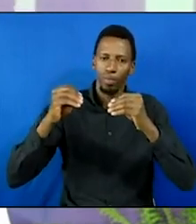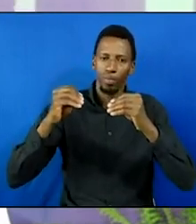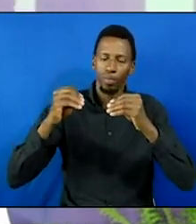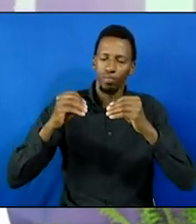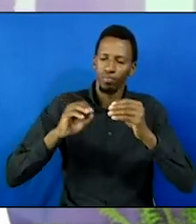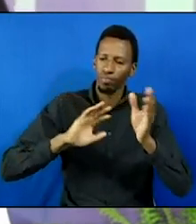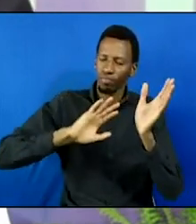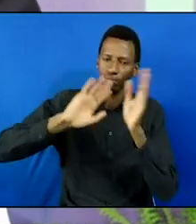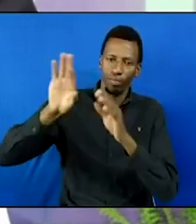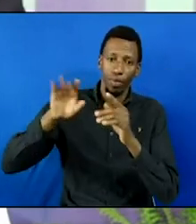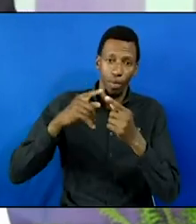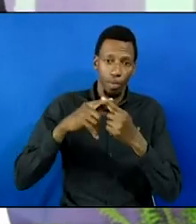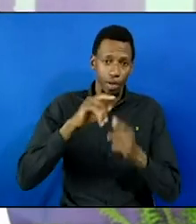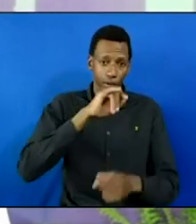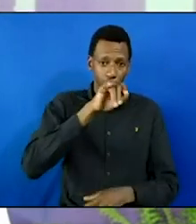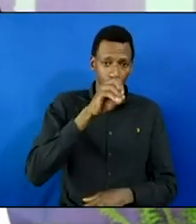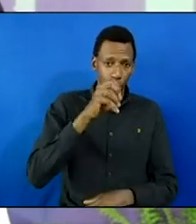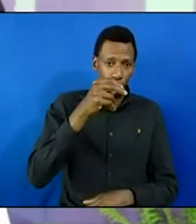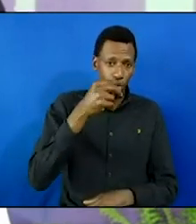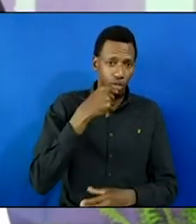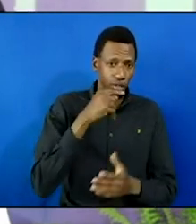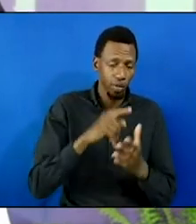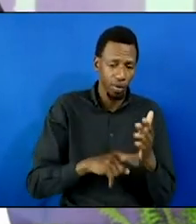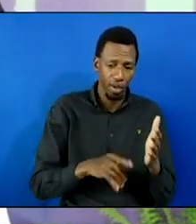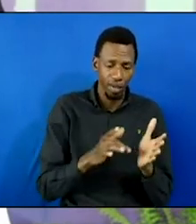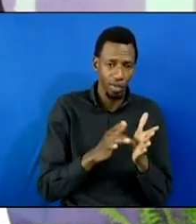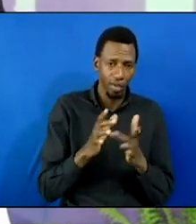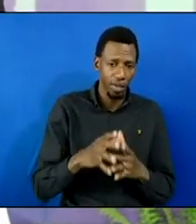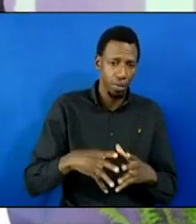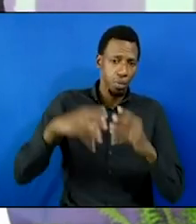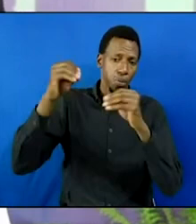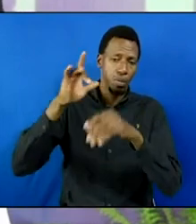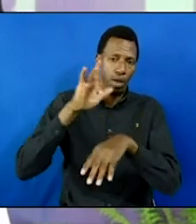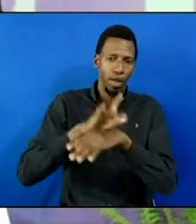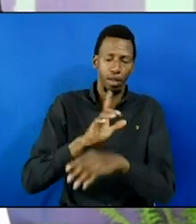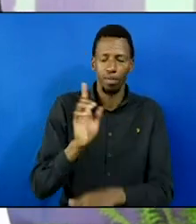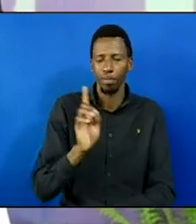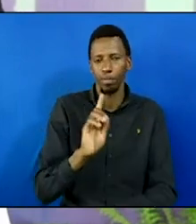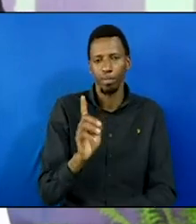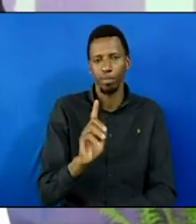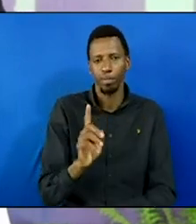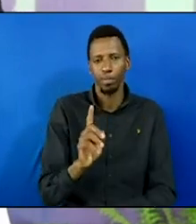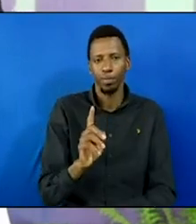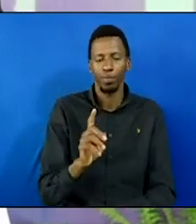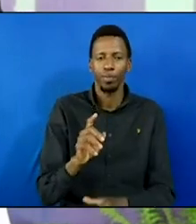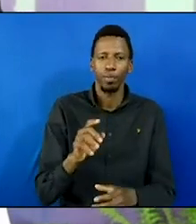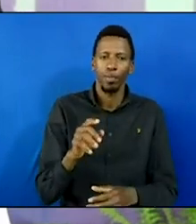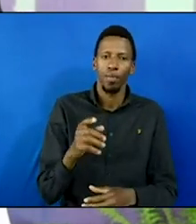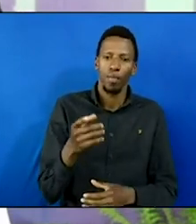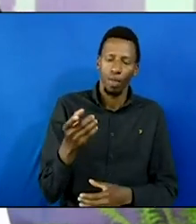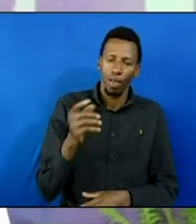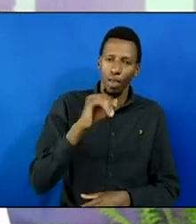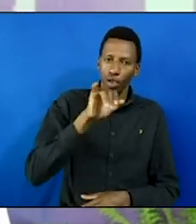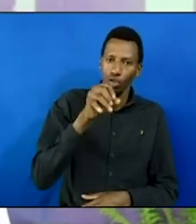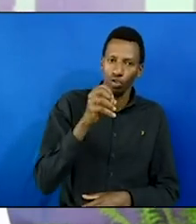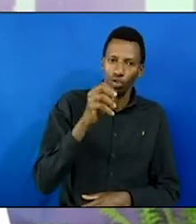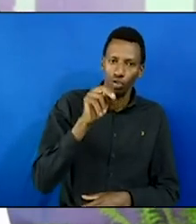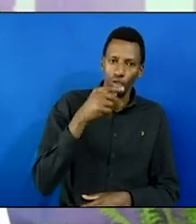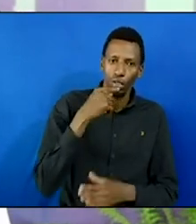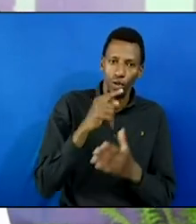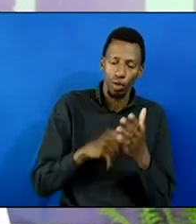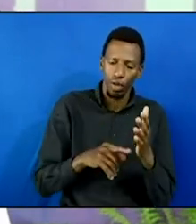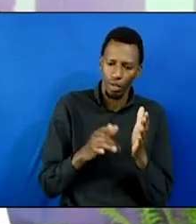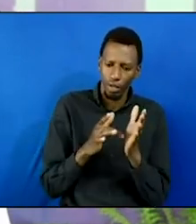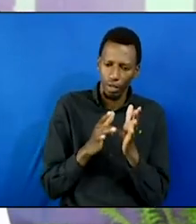But John says this was not the case. He lets us know that